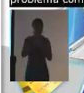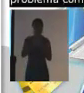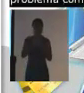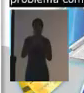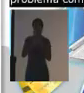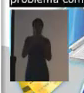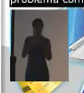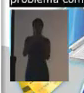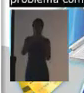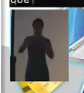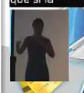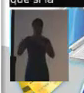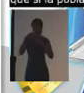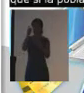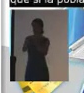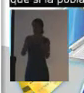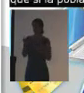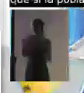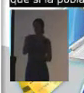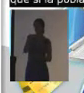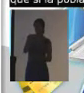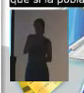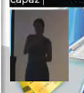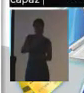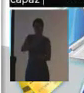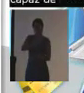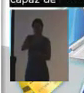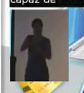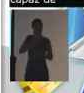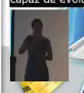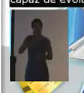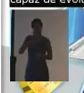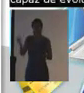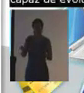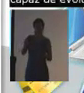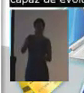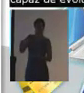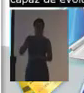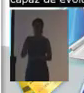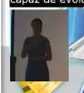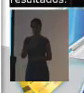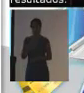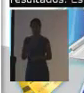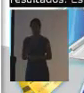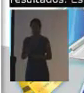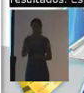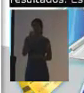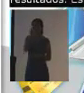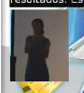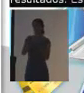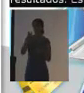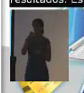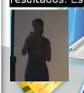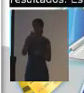A common problem in genetic algorithms is that the population is too similar, it cannot evolve towards better results.